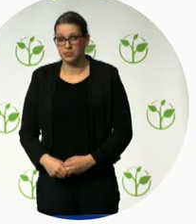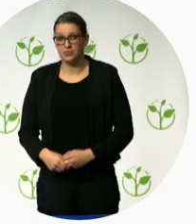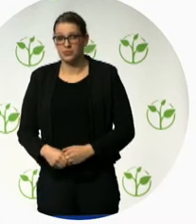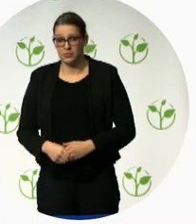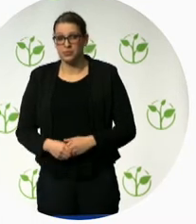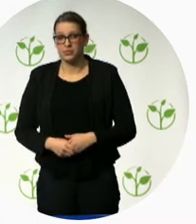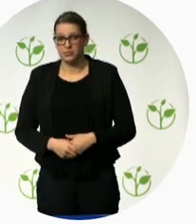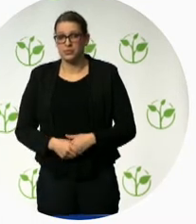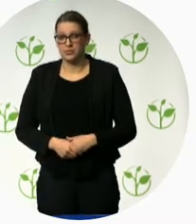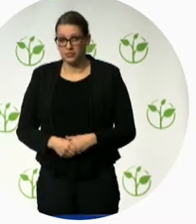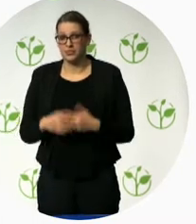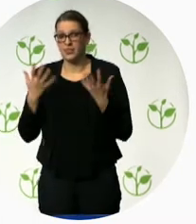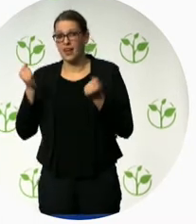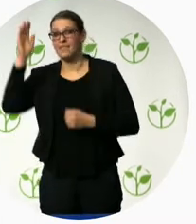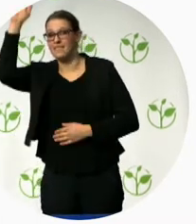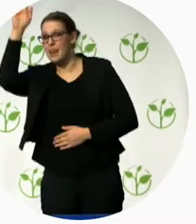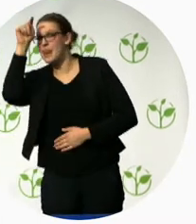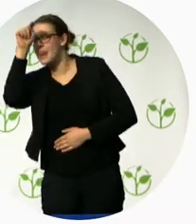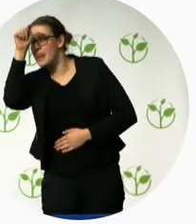Yes, sir.